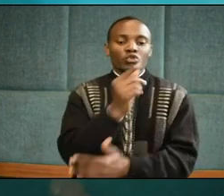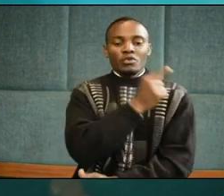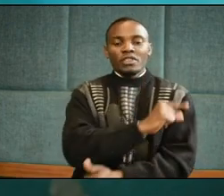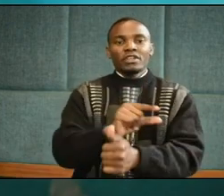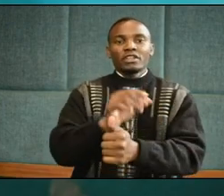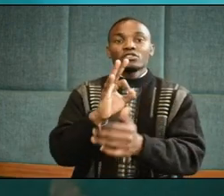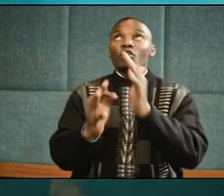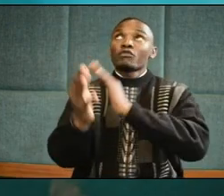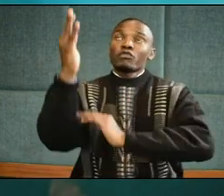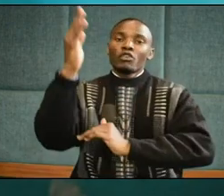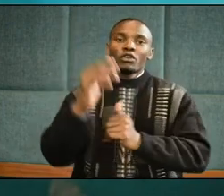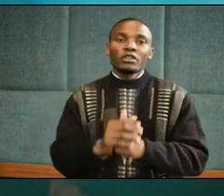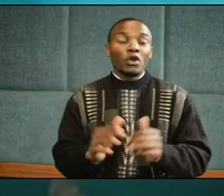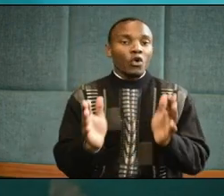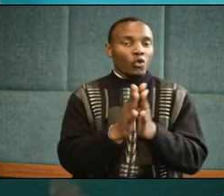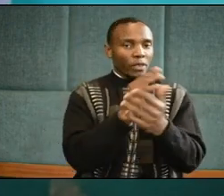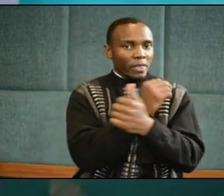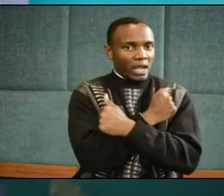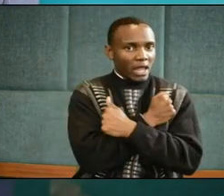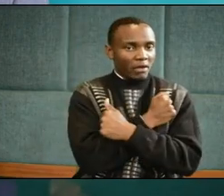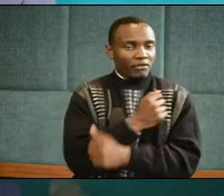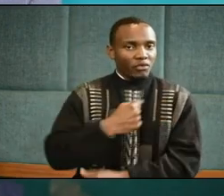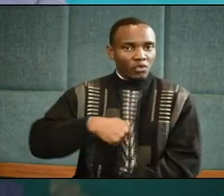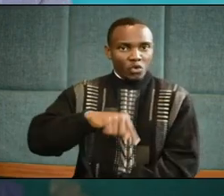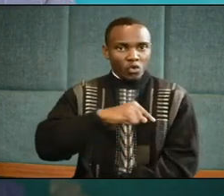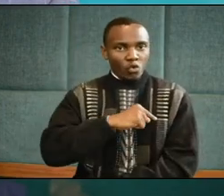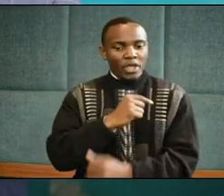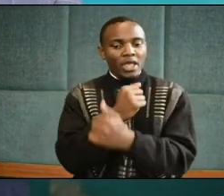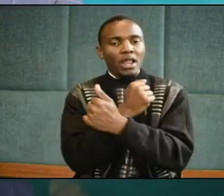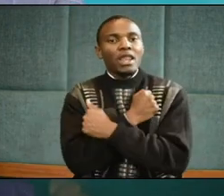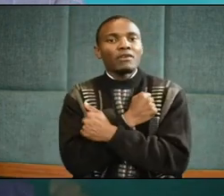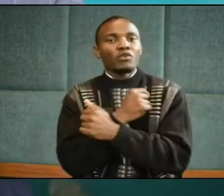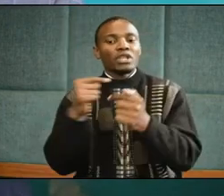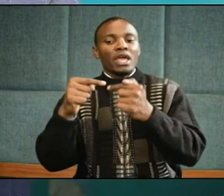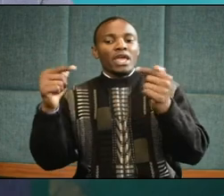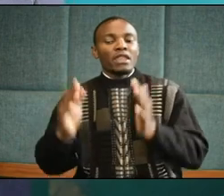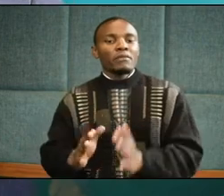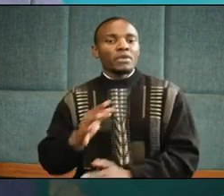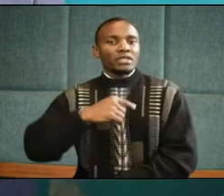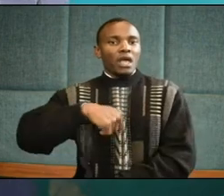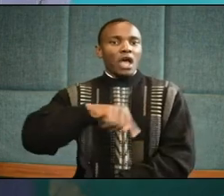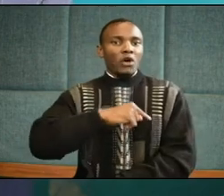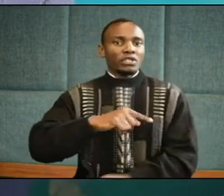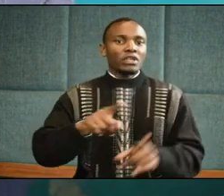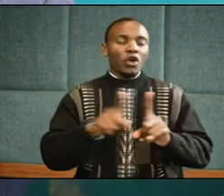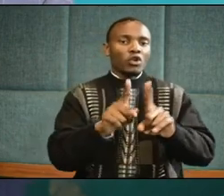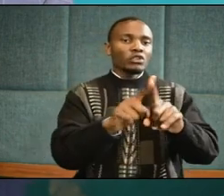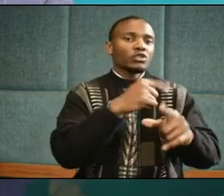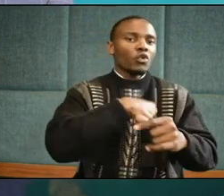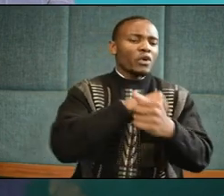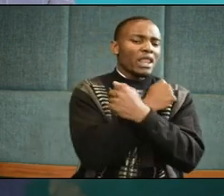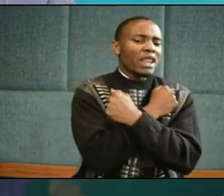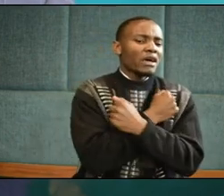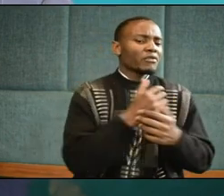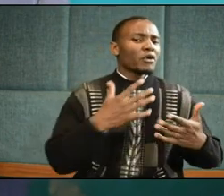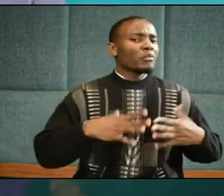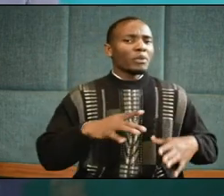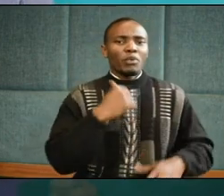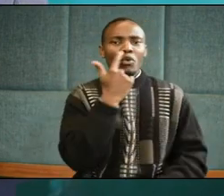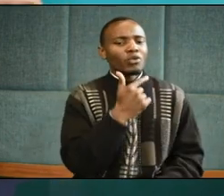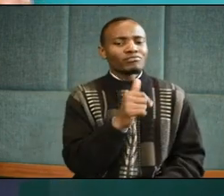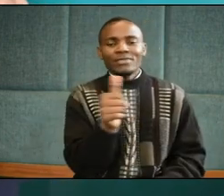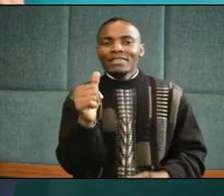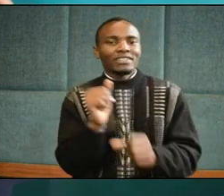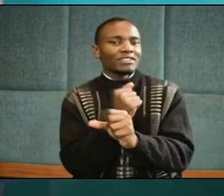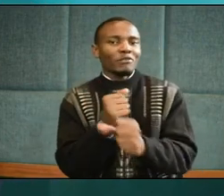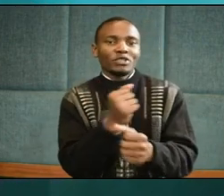God. With it, we love our enemies. We love the unlovable because